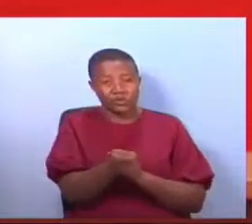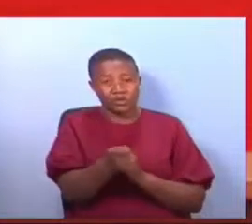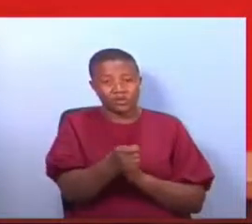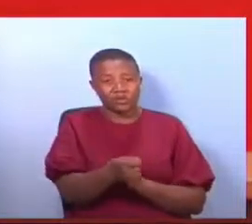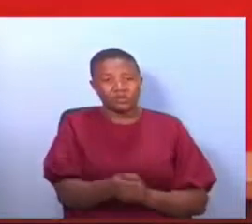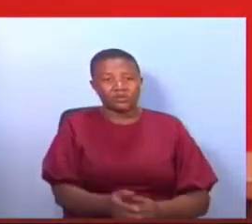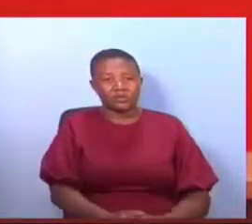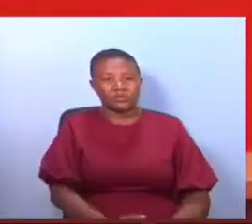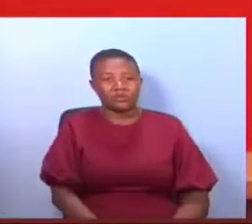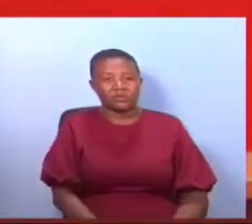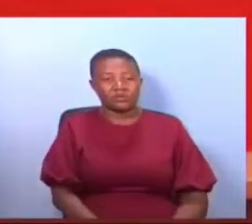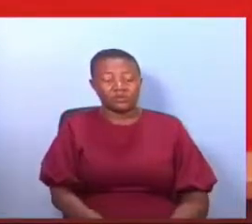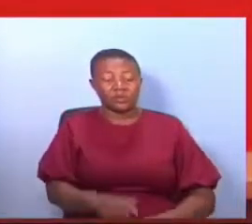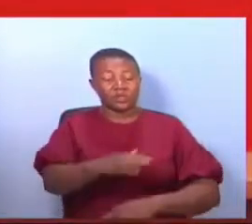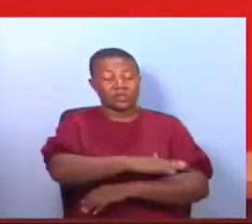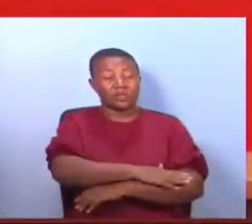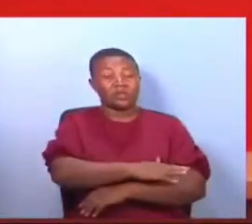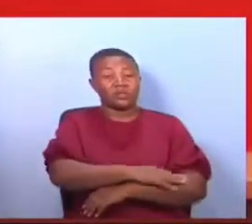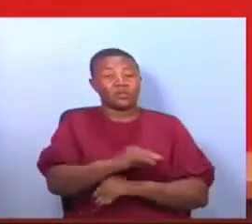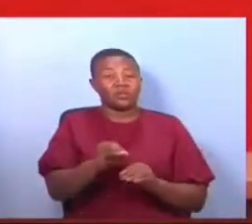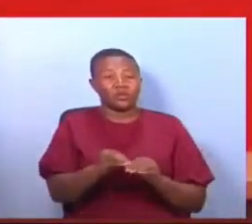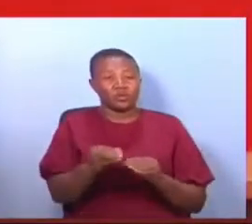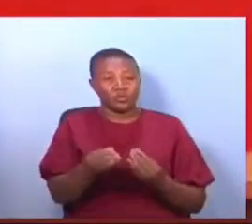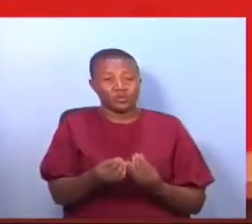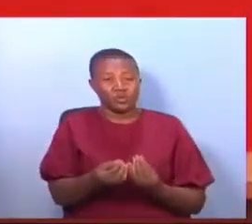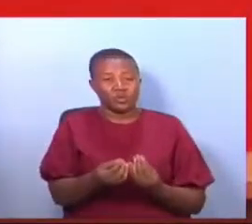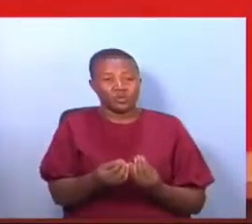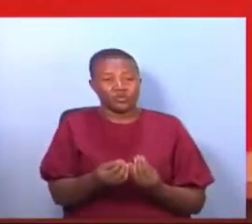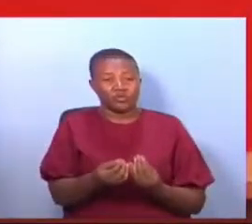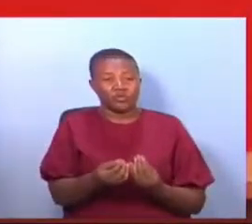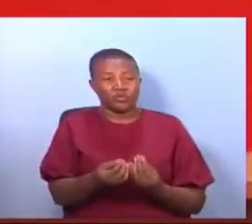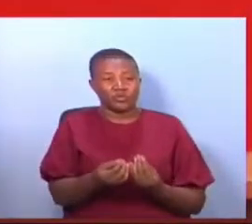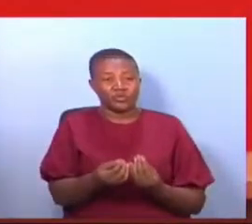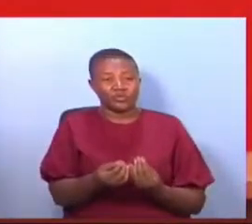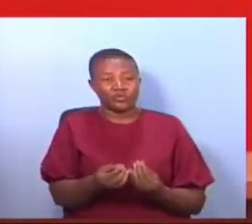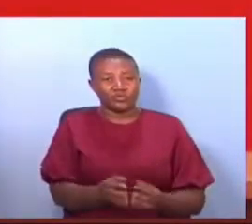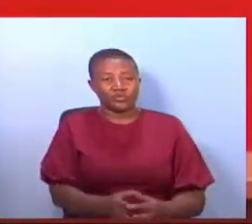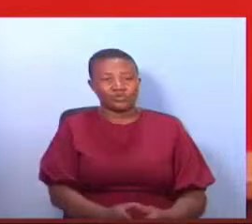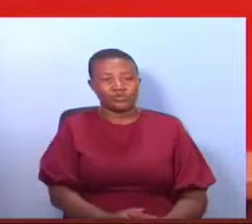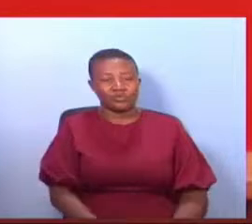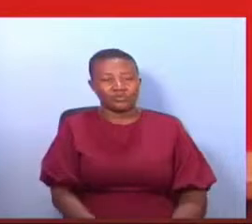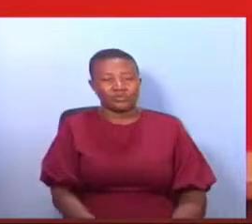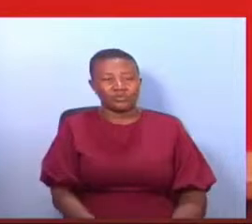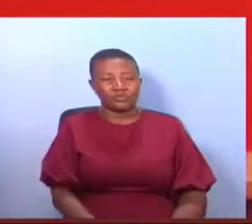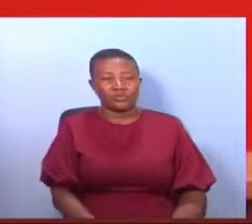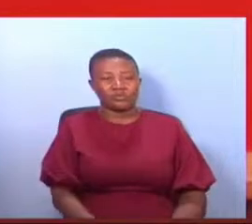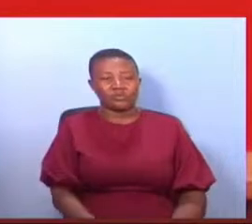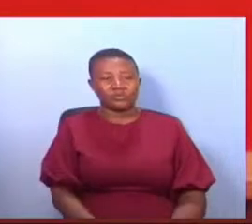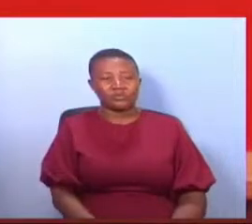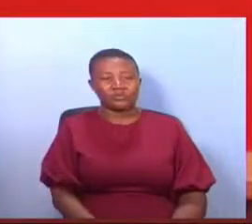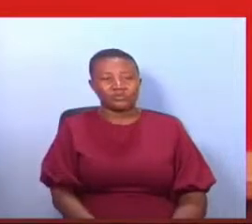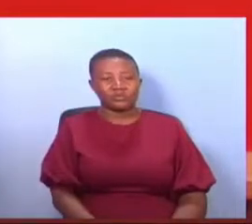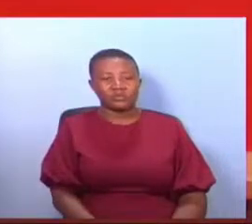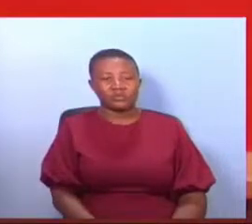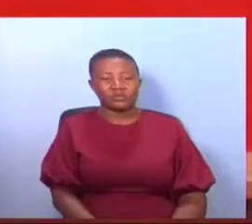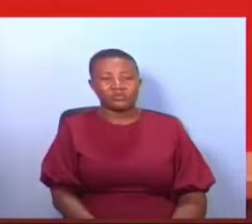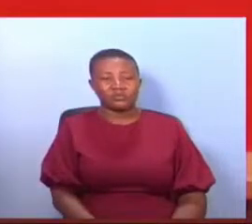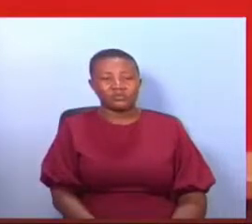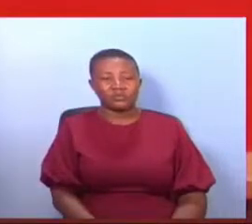noted. Table office is consequential correction. Any more on page 7.